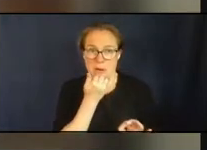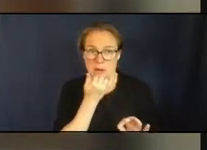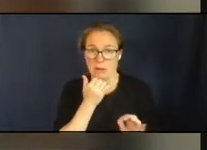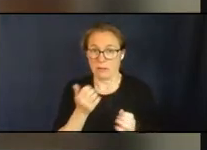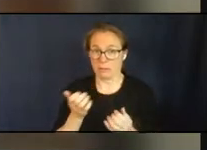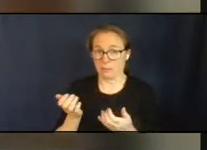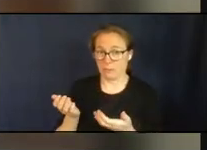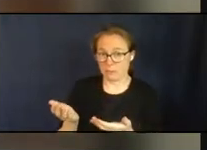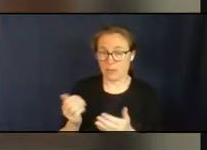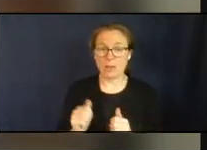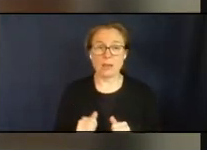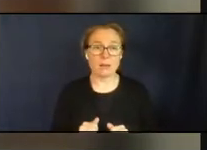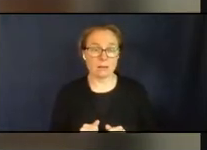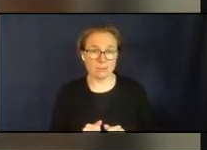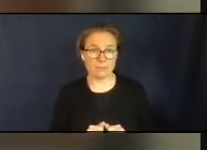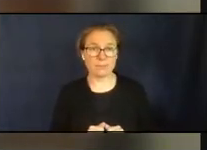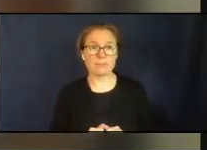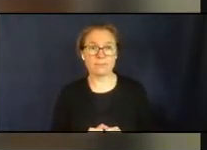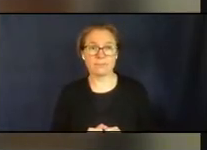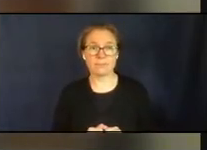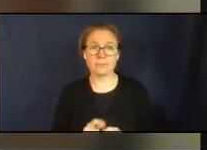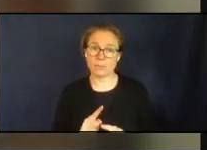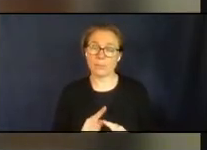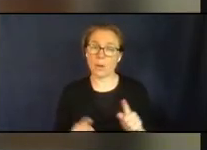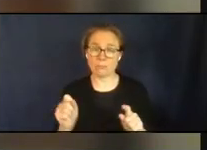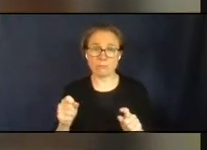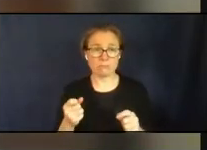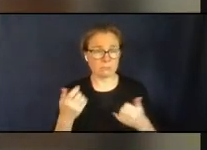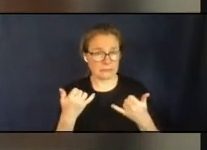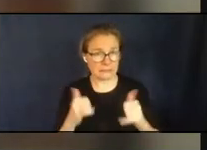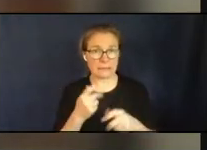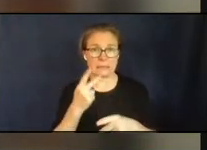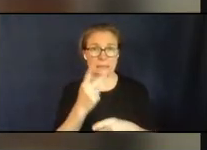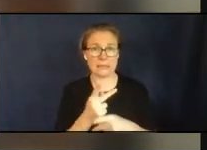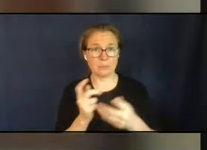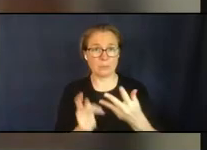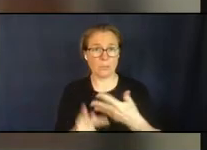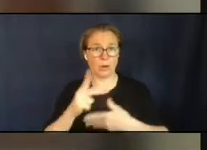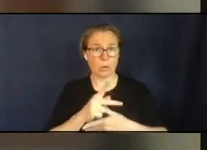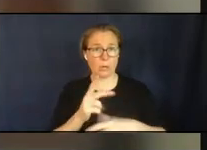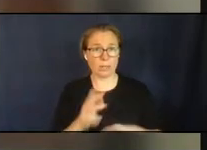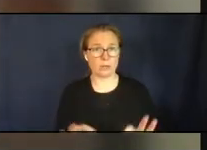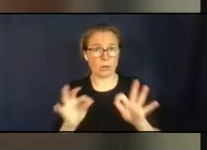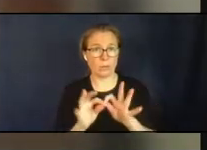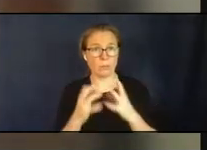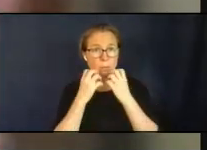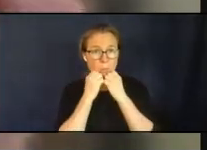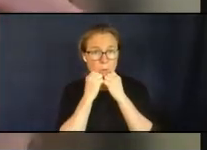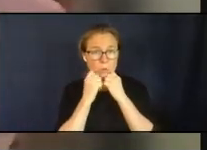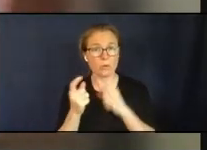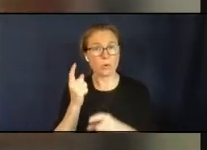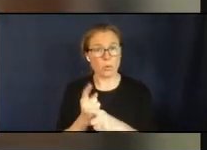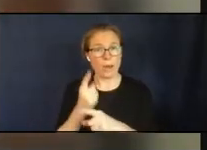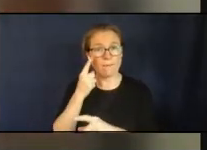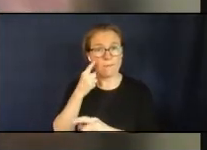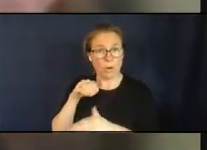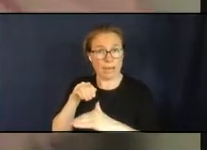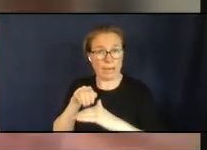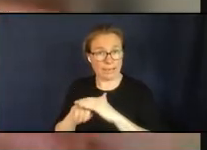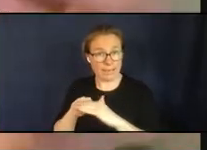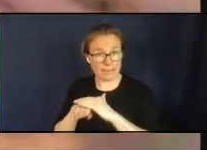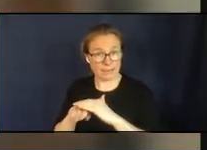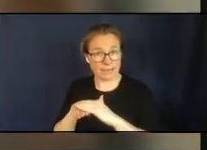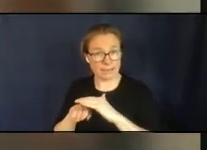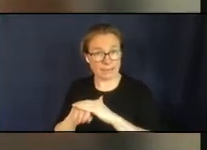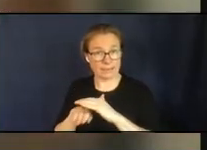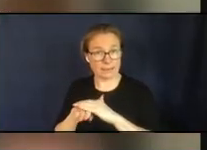but they are still prioritized, and I think you're spot on in accessibility and in the context as we move